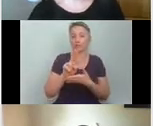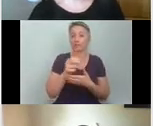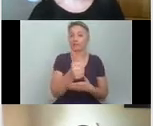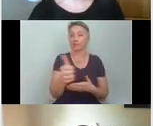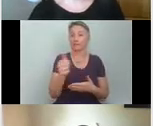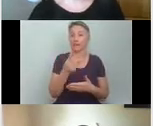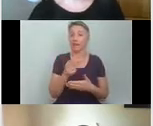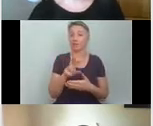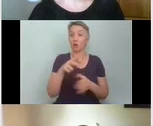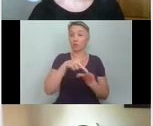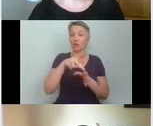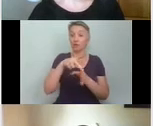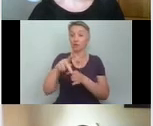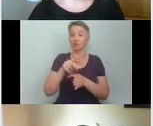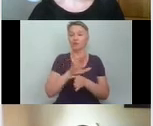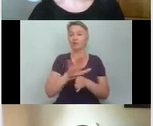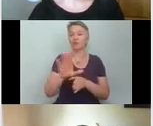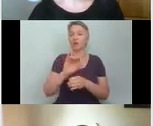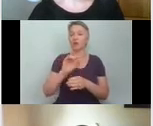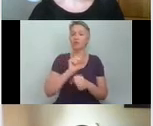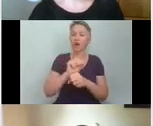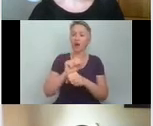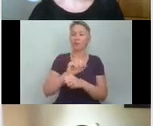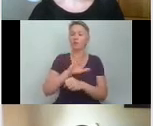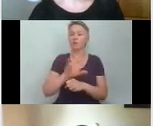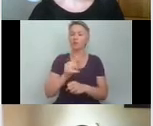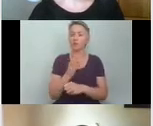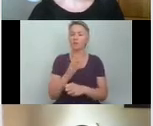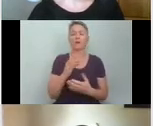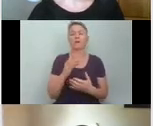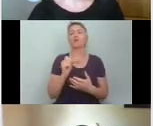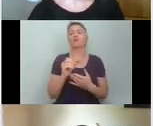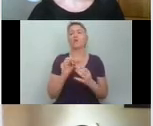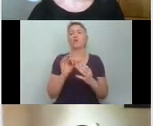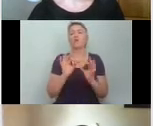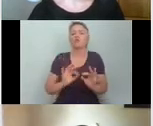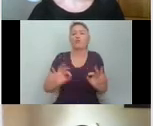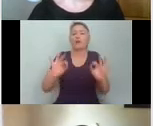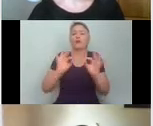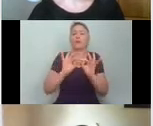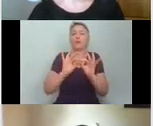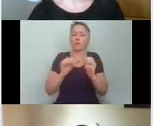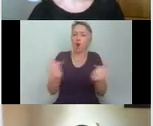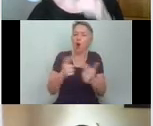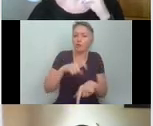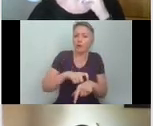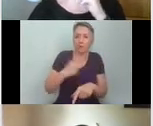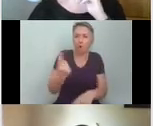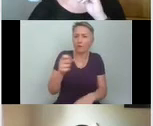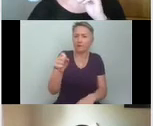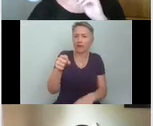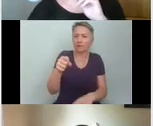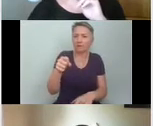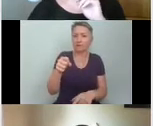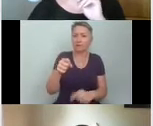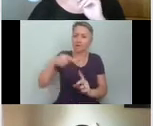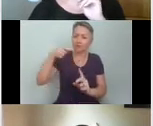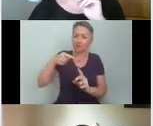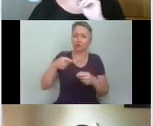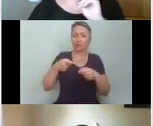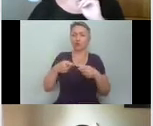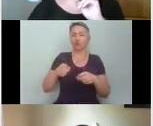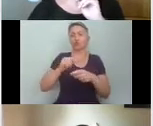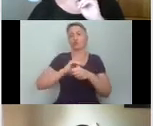critical. Your jobs are so critical all the time, but especially during a crisis, a